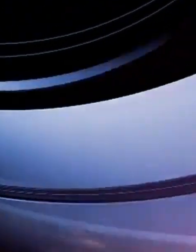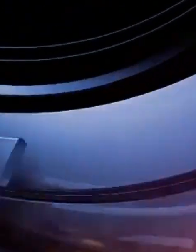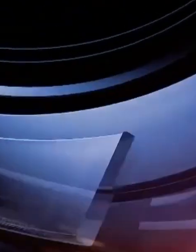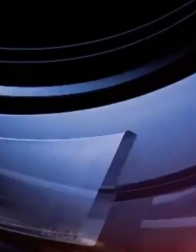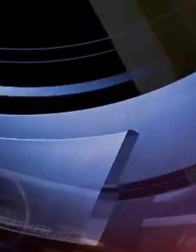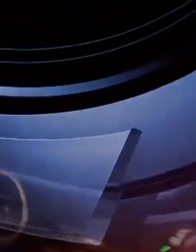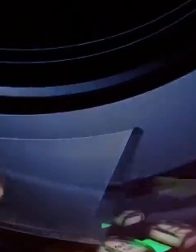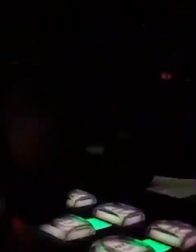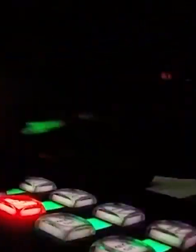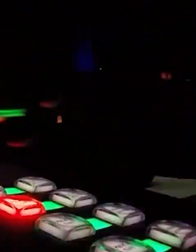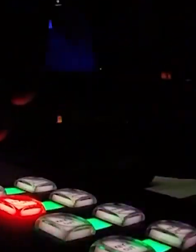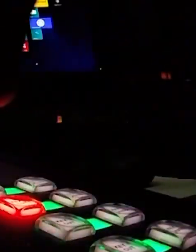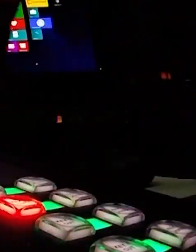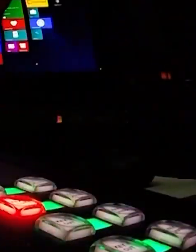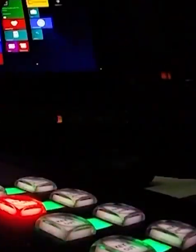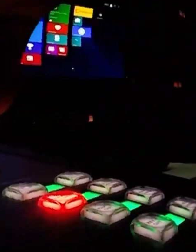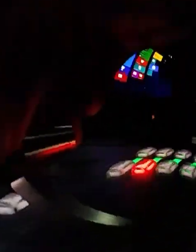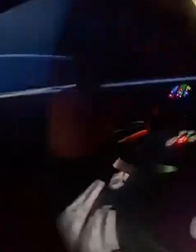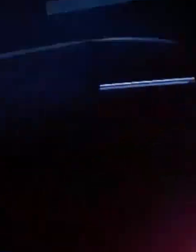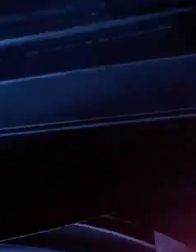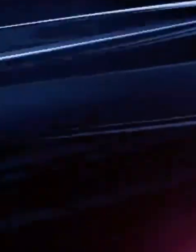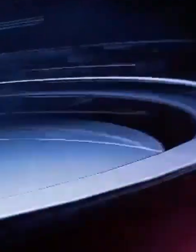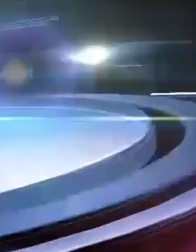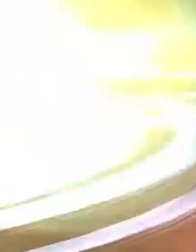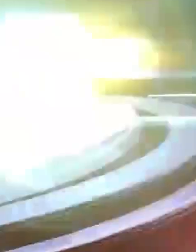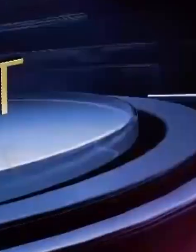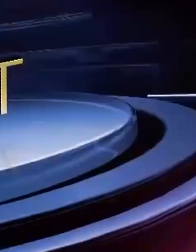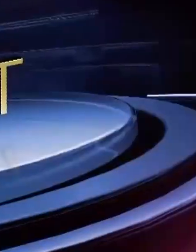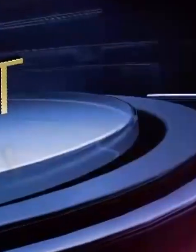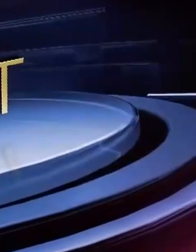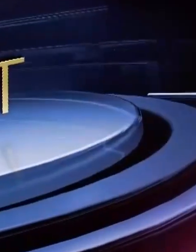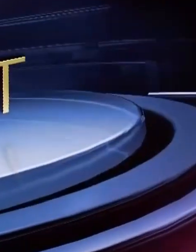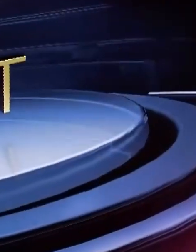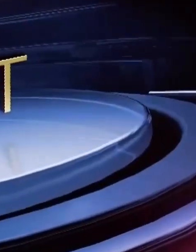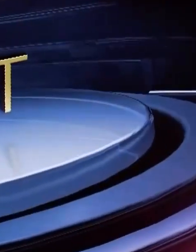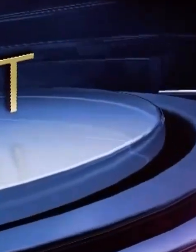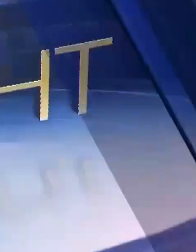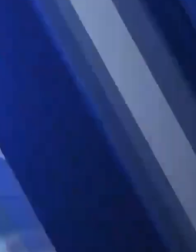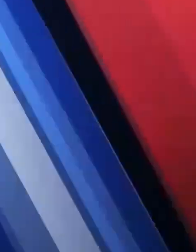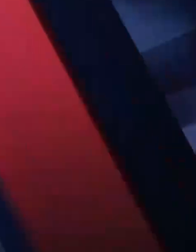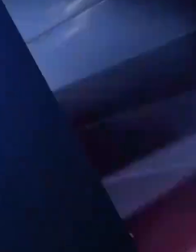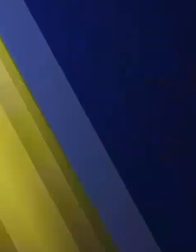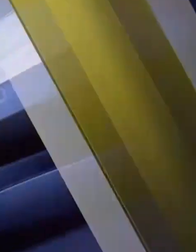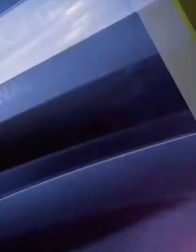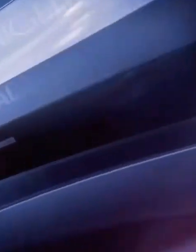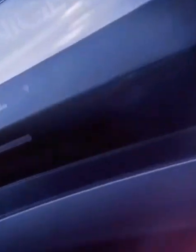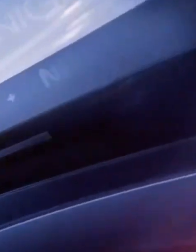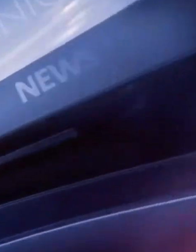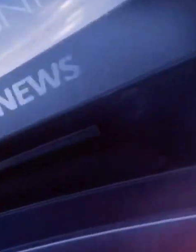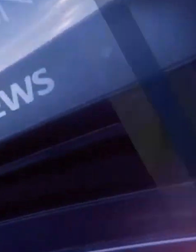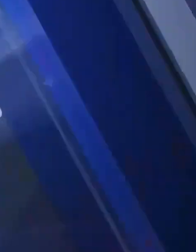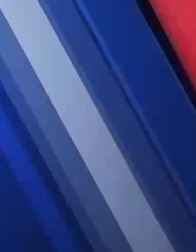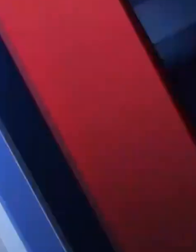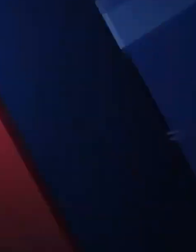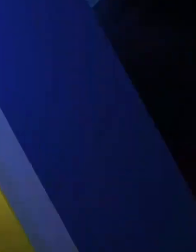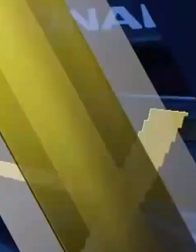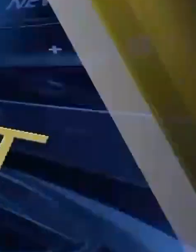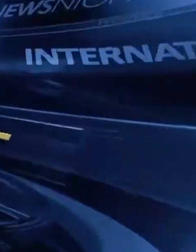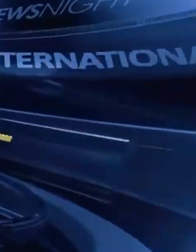Broadcasting from our studios in the Pine St. Michael, this is CBC NewsNight, starting now.